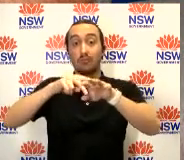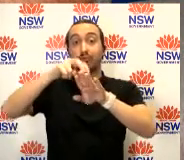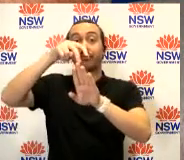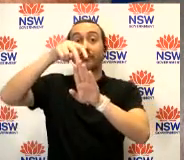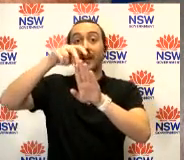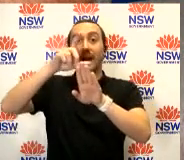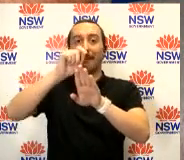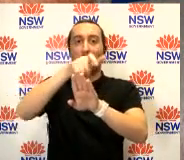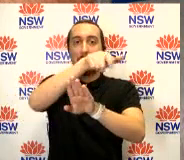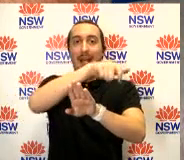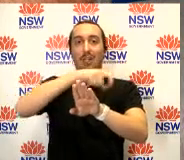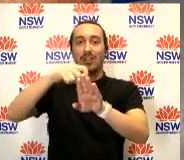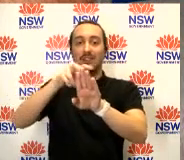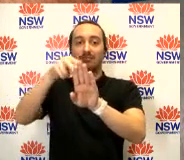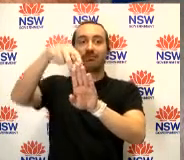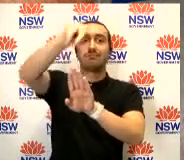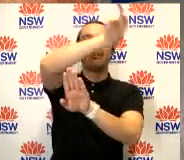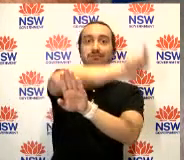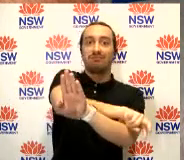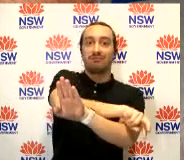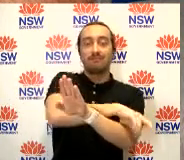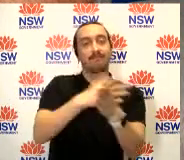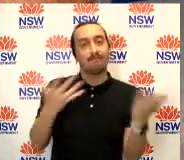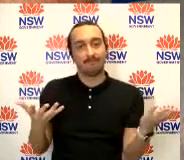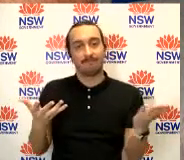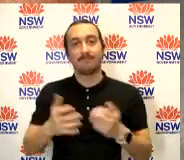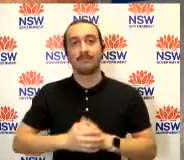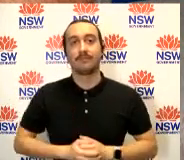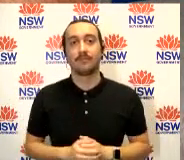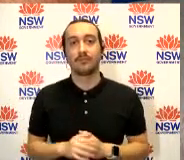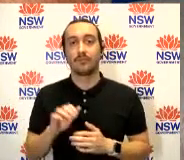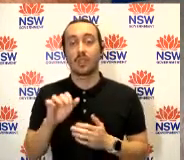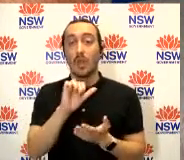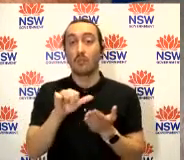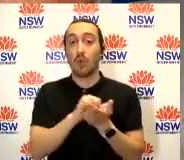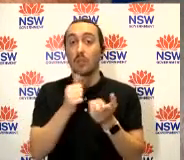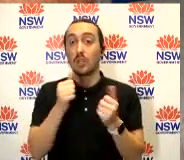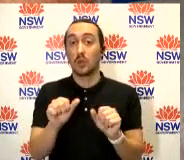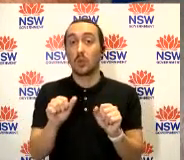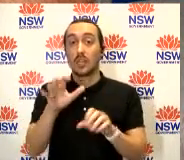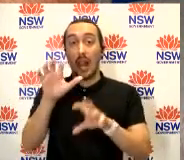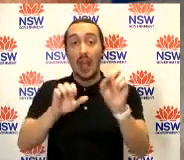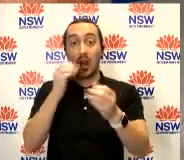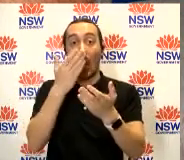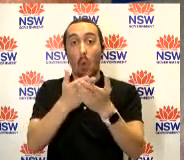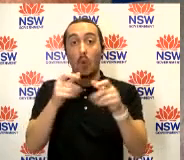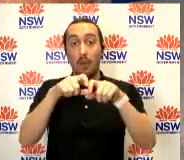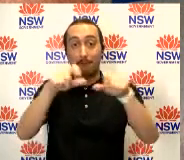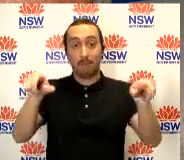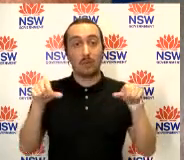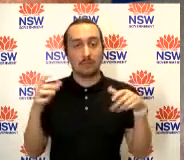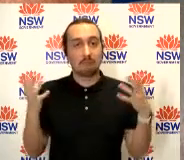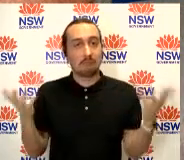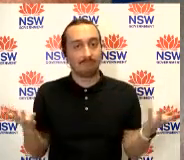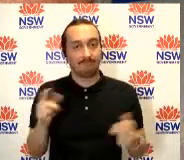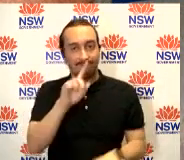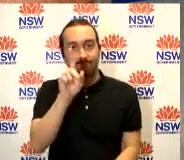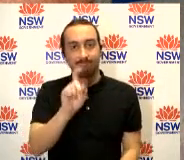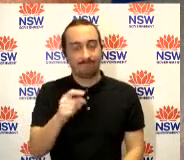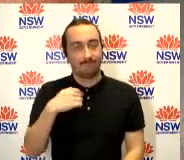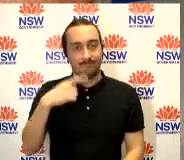So really, it's is it appropriate to use a ladder on that basis? It just comes down to